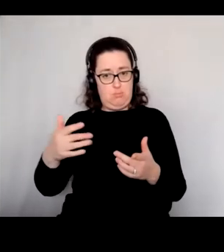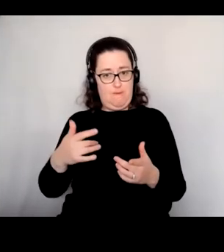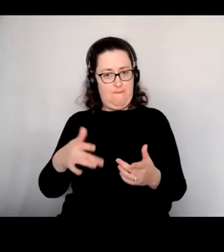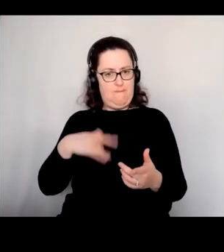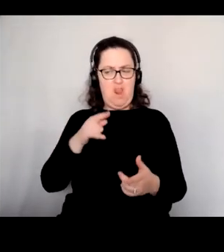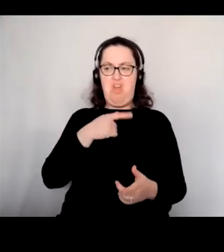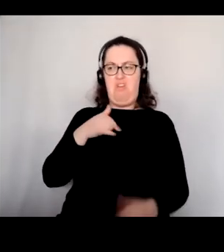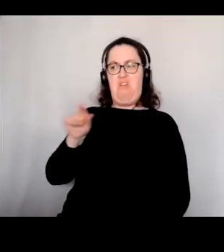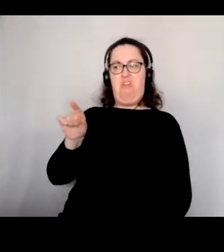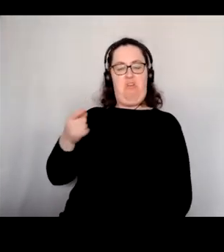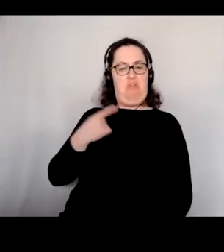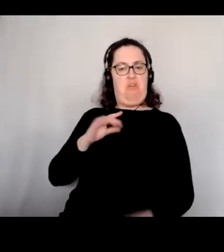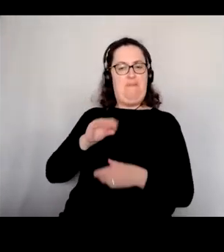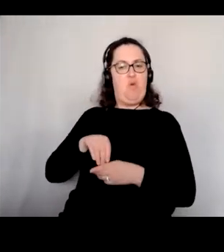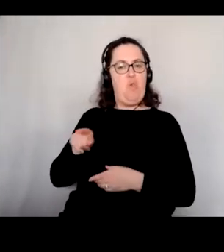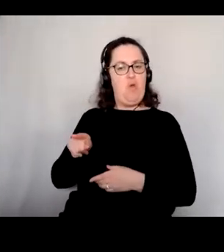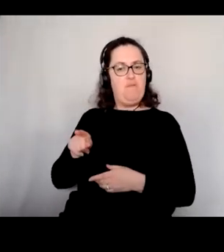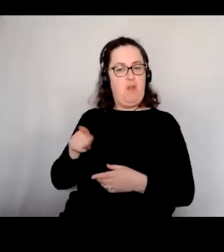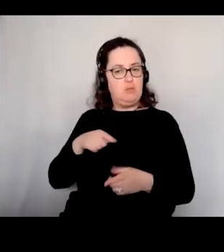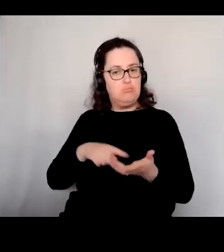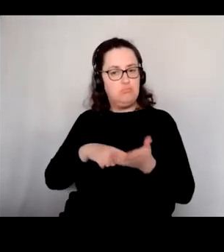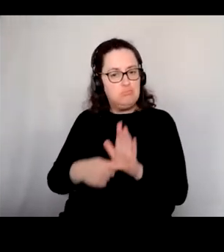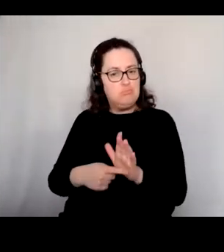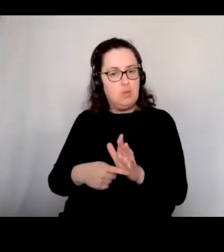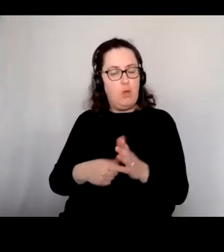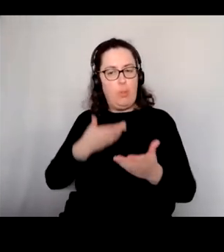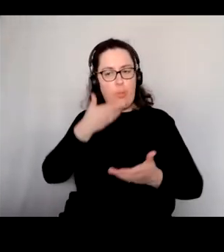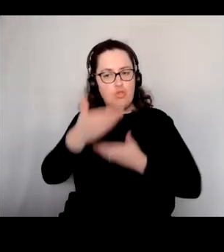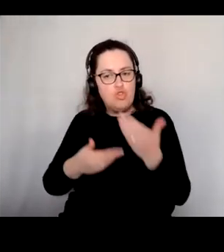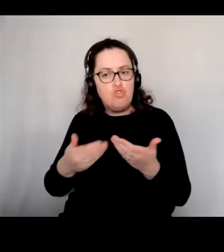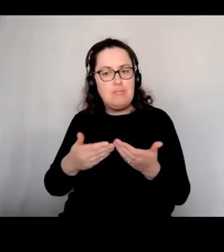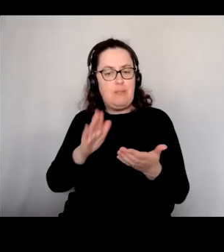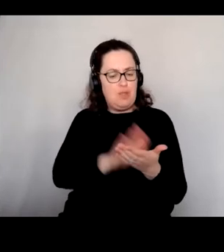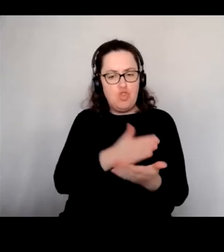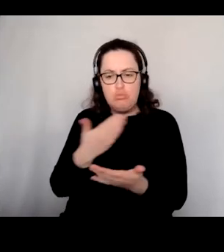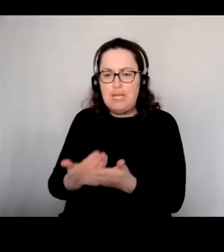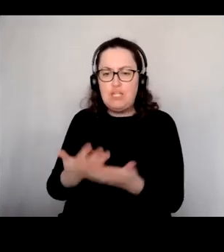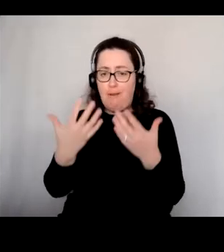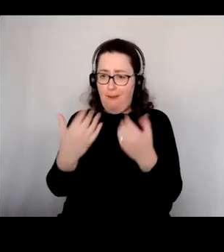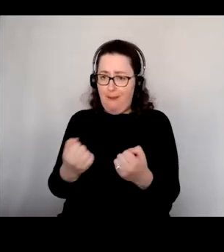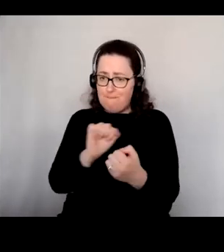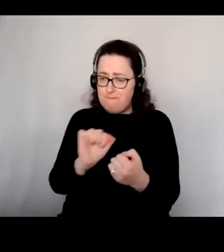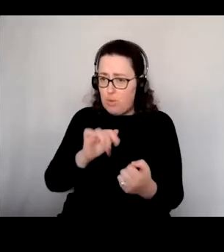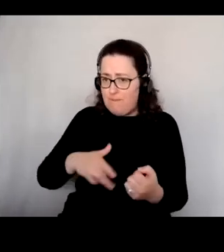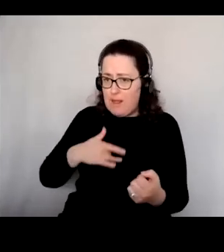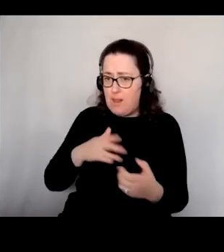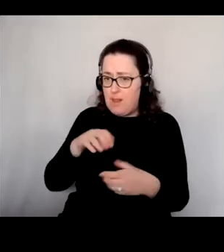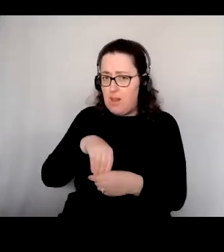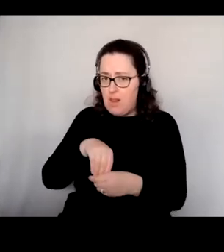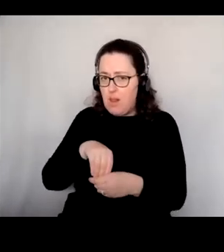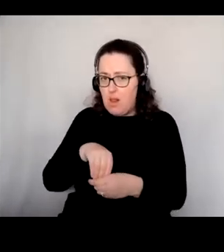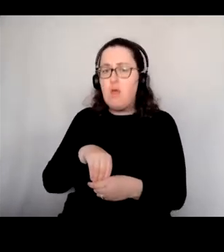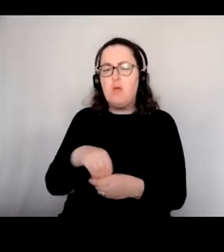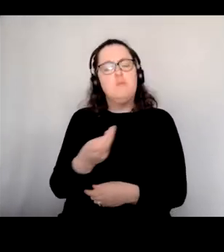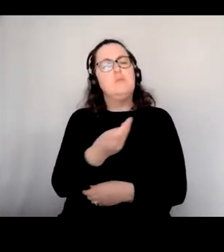the walls of galleries or in the stories, in the interpretation? I've had some sort of